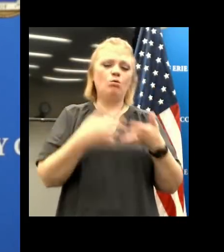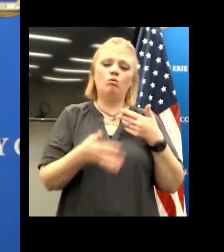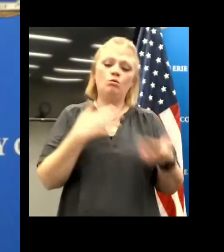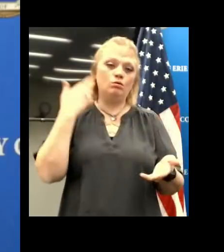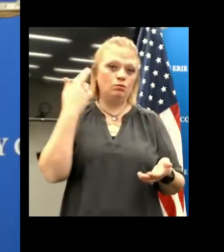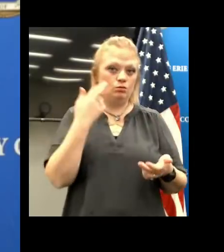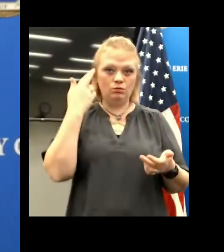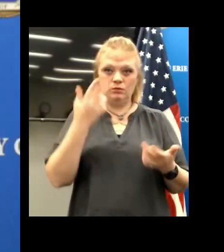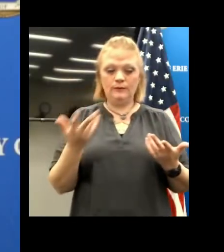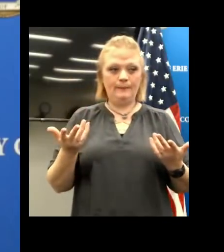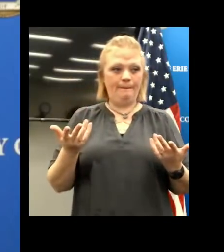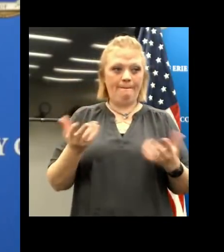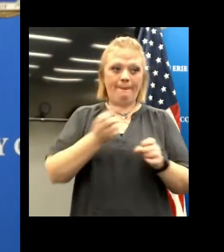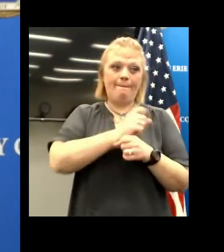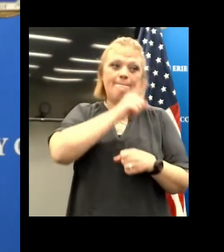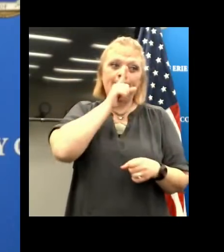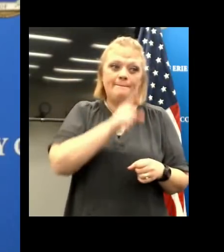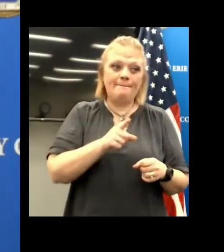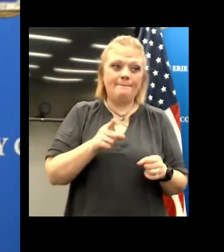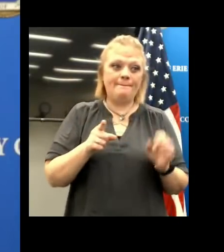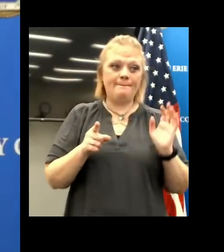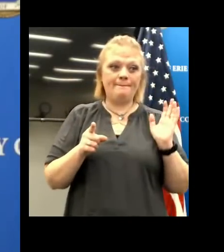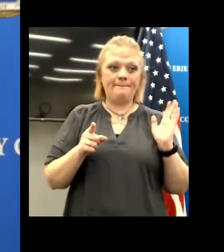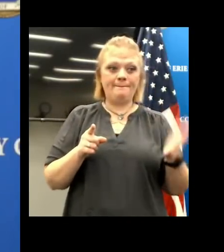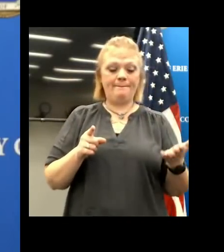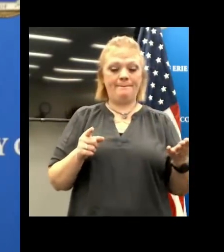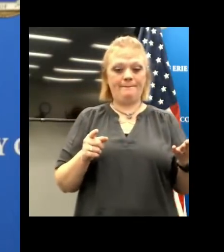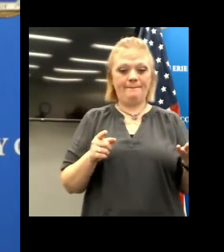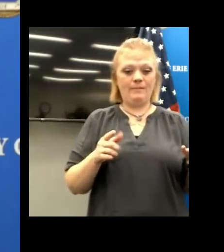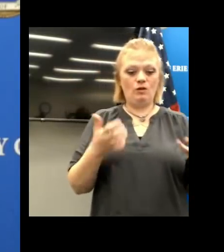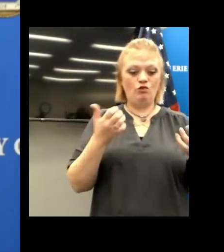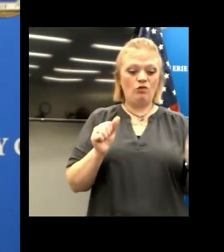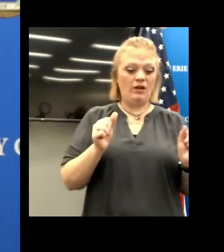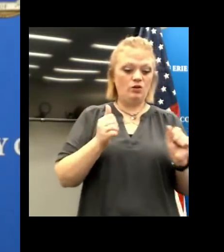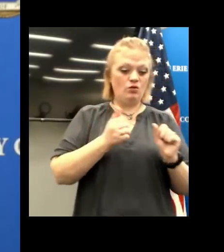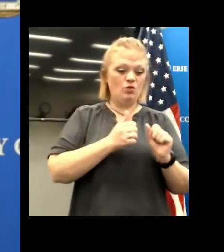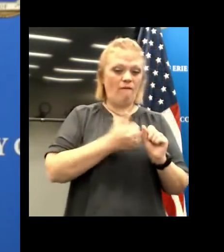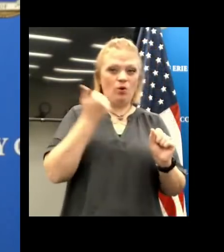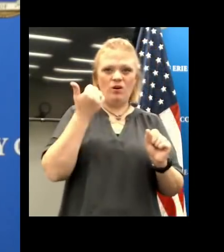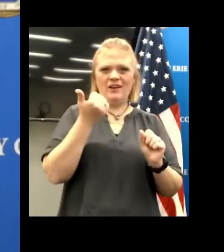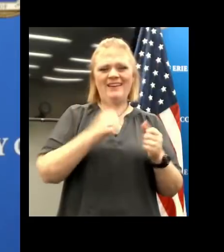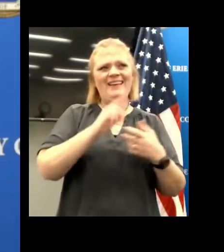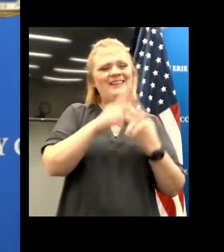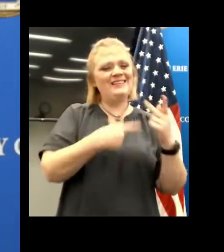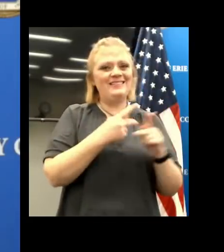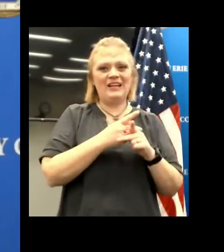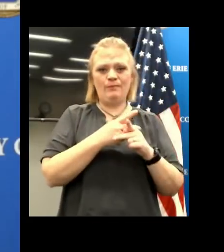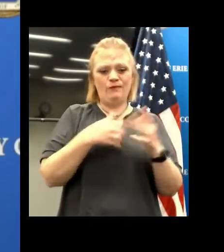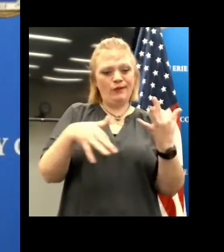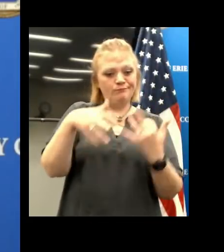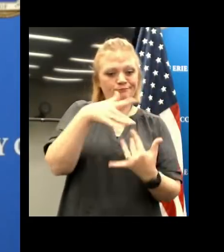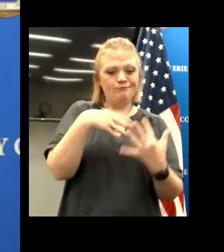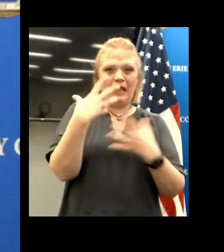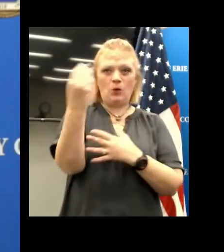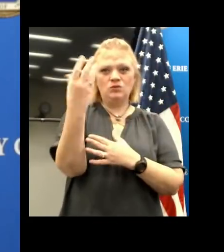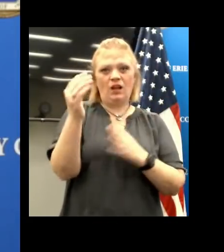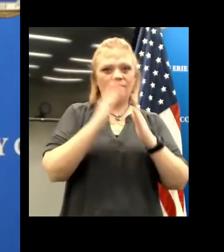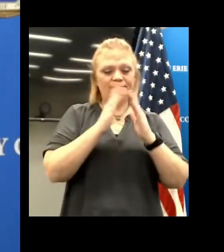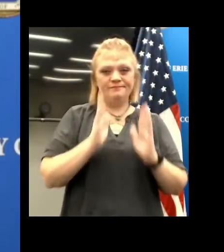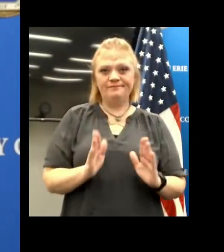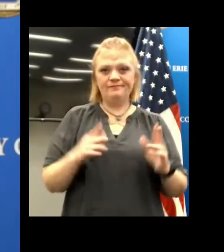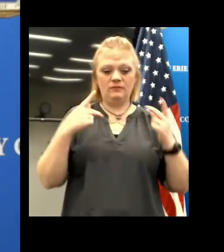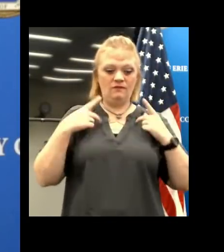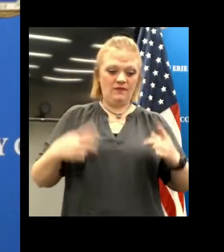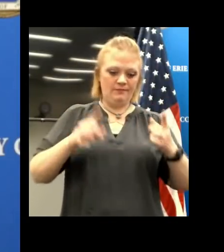reason. Making sure that you're trying to avoid any type of gathering outside your household,